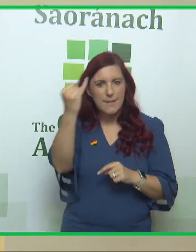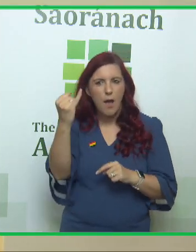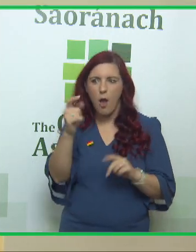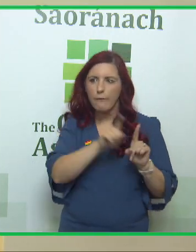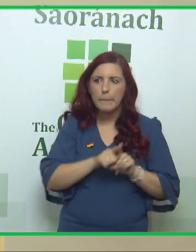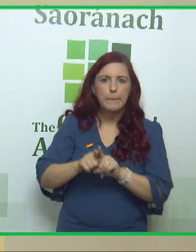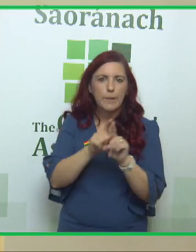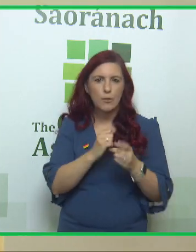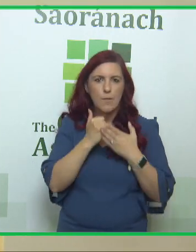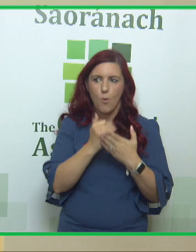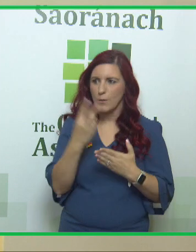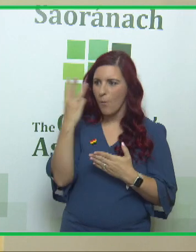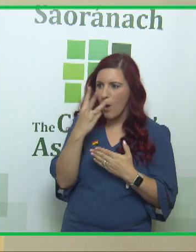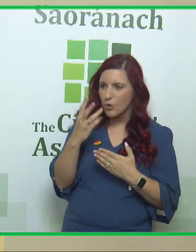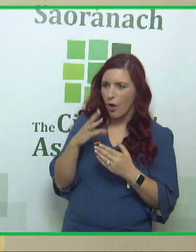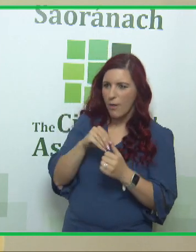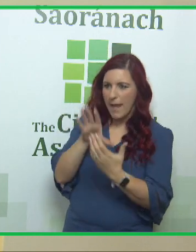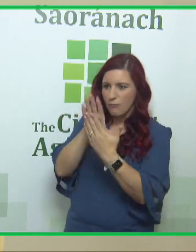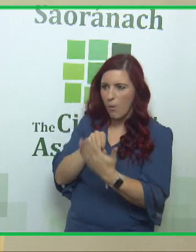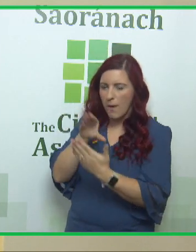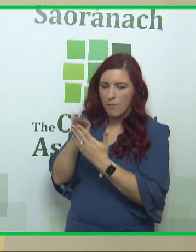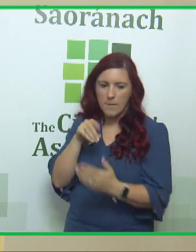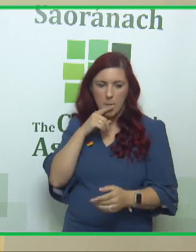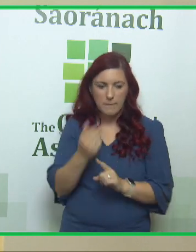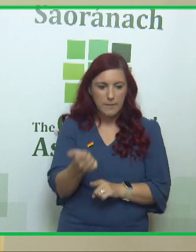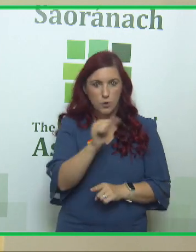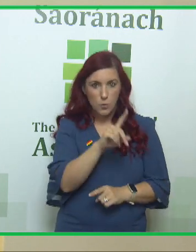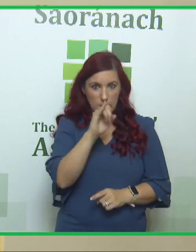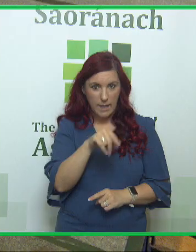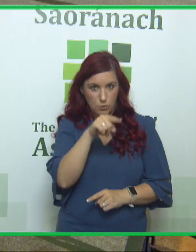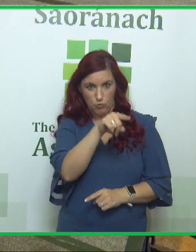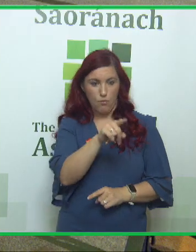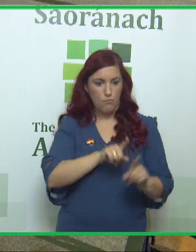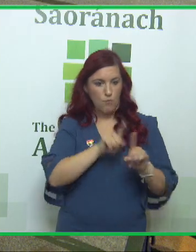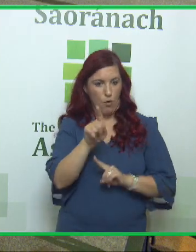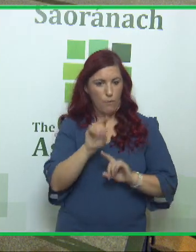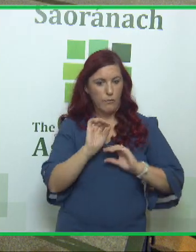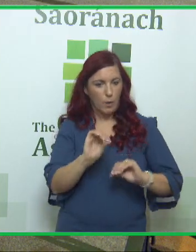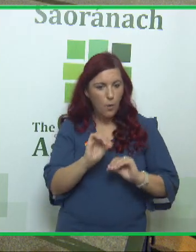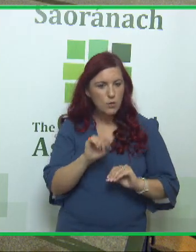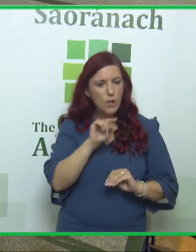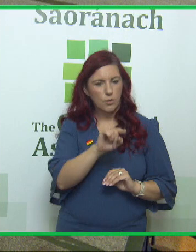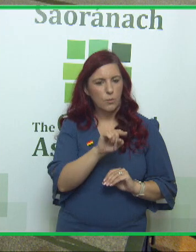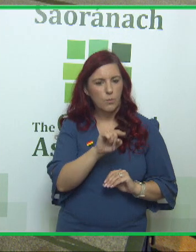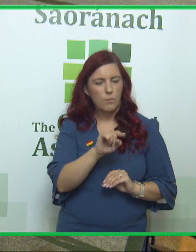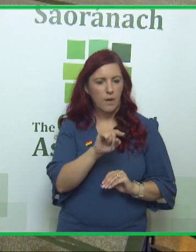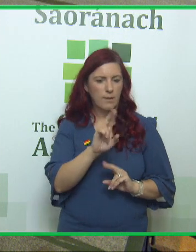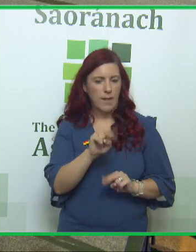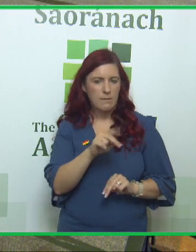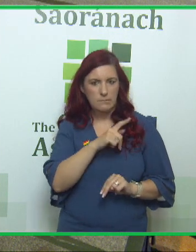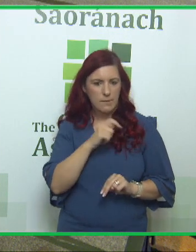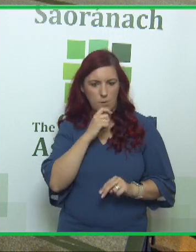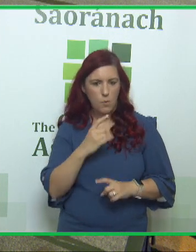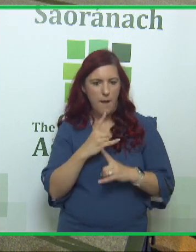others can do it. Daniel, can I speak to you, because you're a recovery coach, and it's something that you get paid to help other people do it,